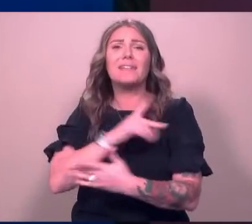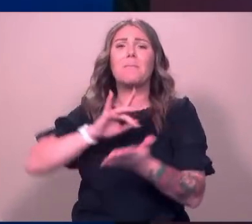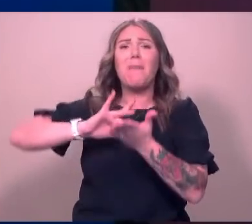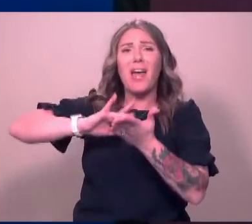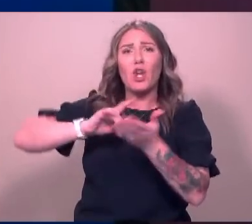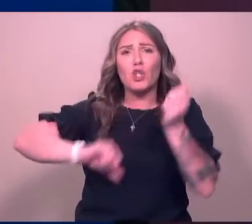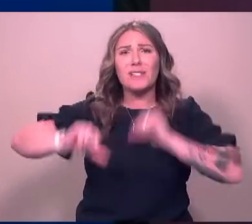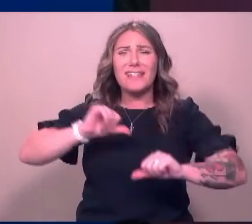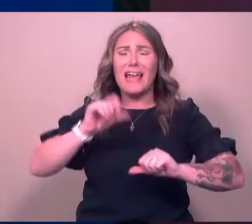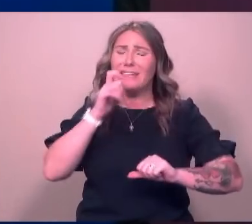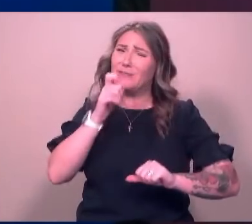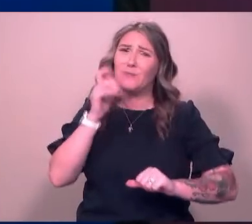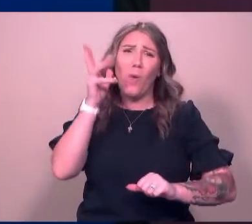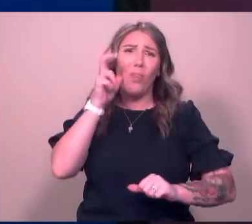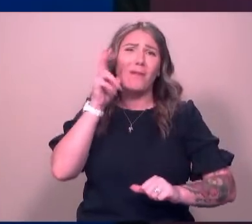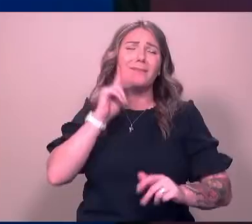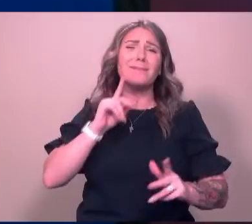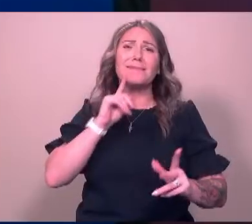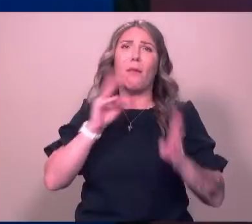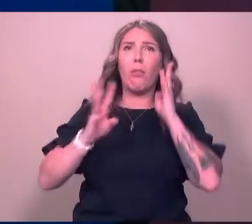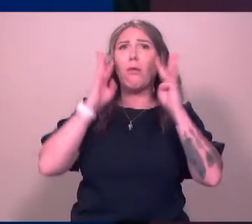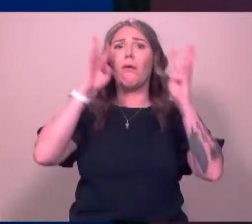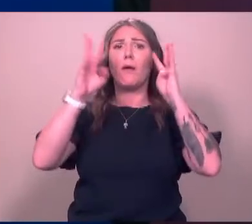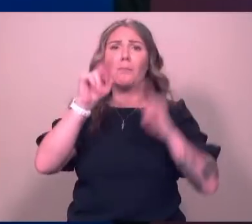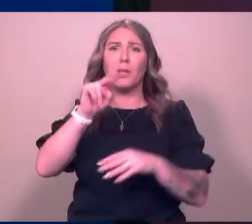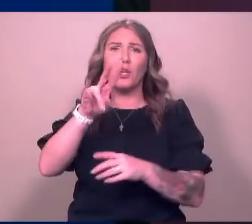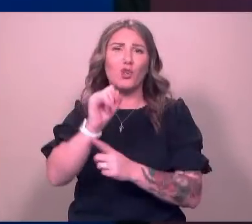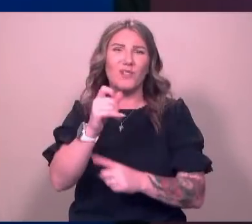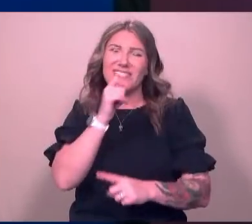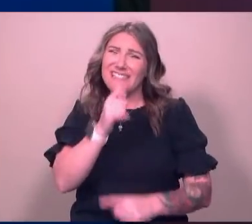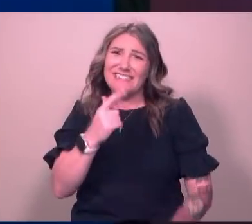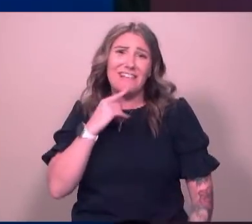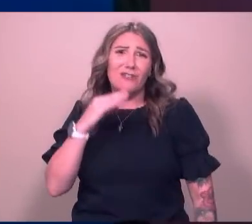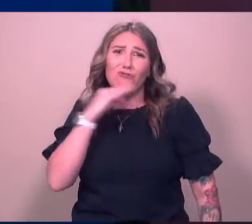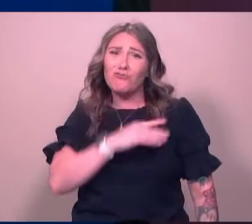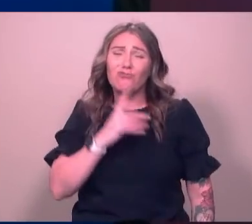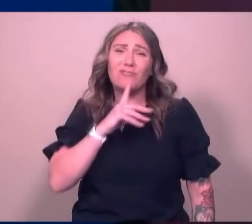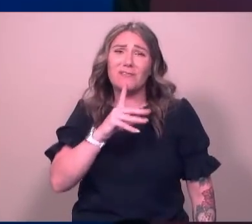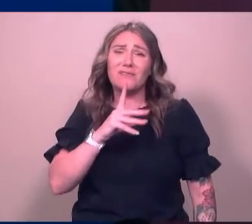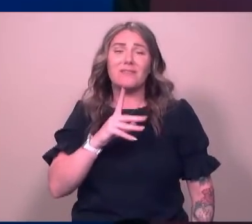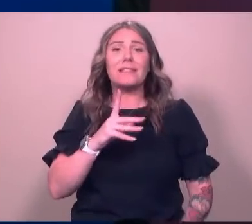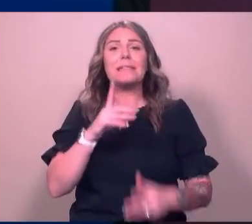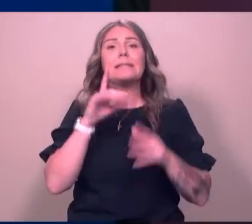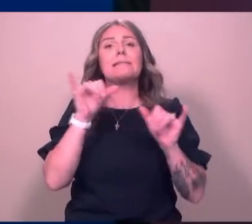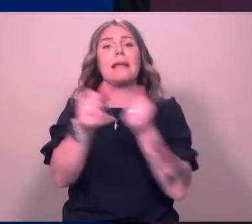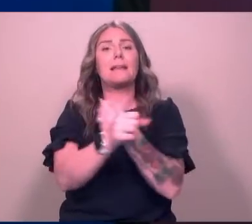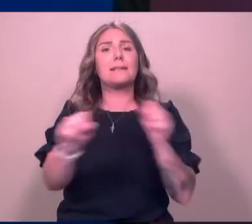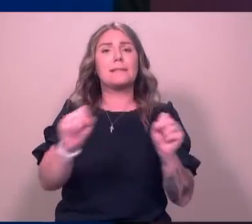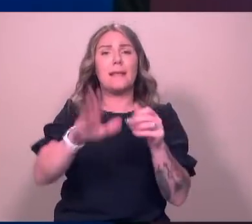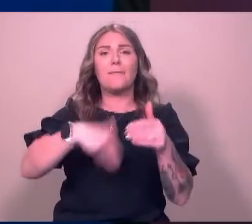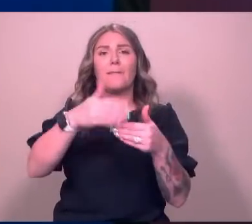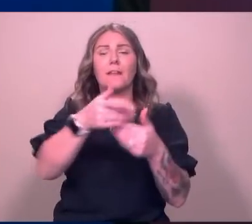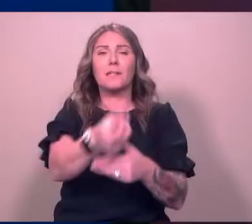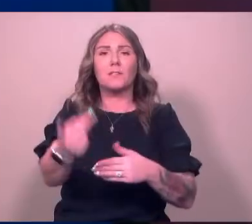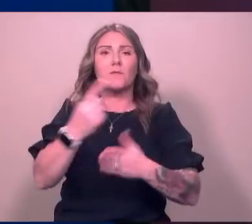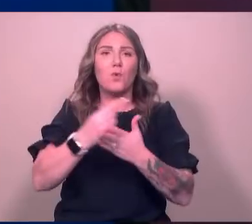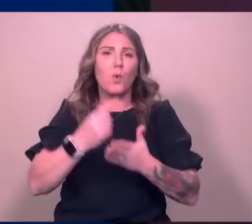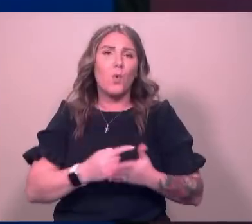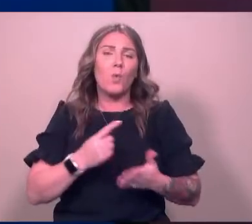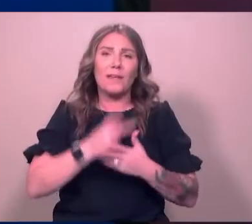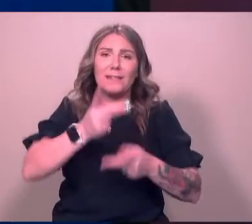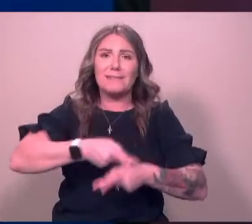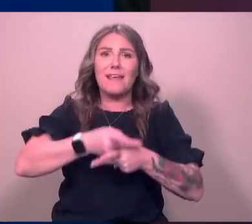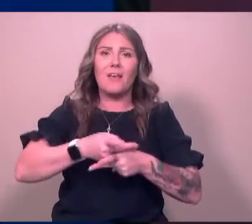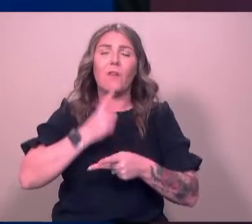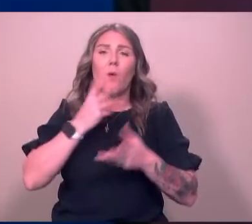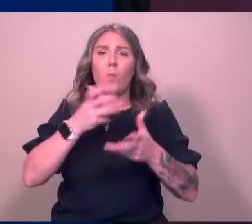to the made-up news network. They really don't have really good things to say. Stay safe. Let's get through the next few weeks carefully. We can do that together. I